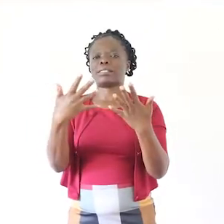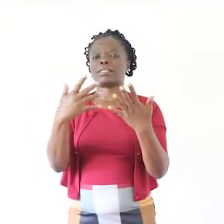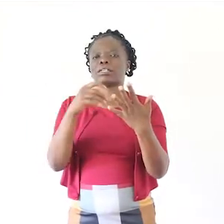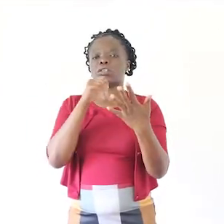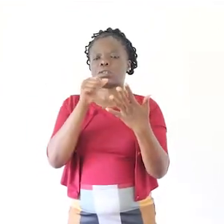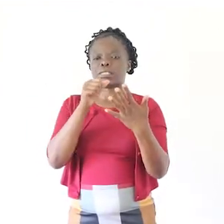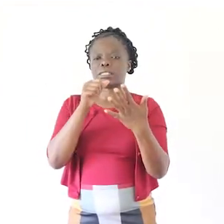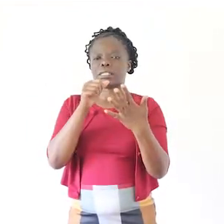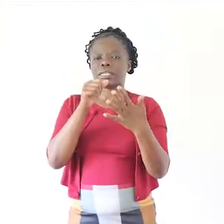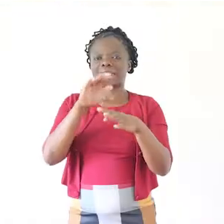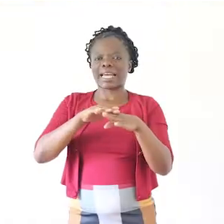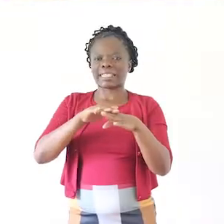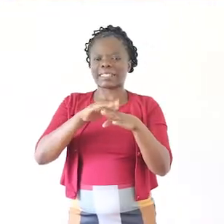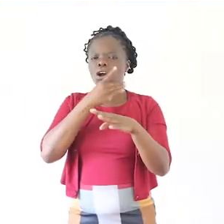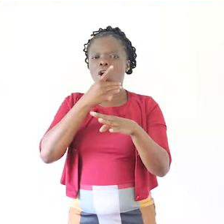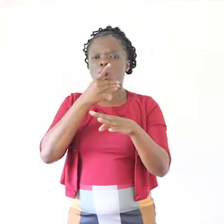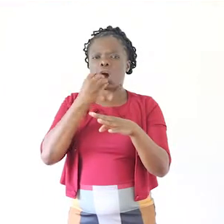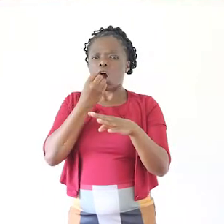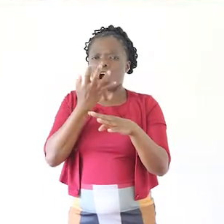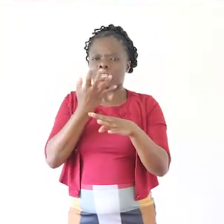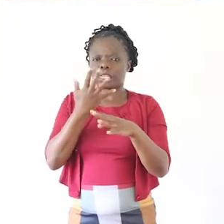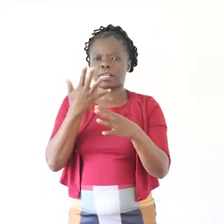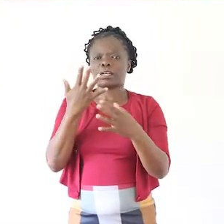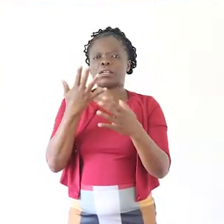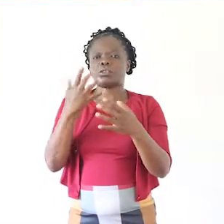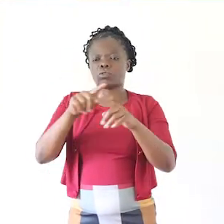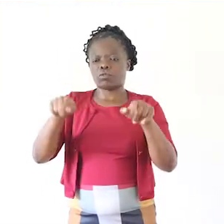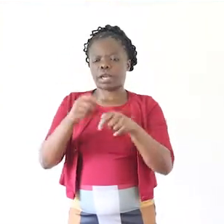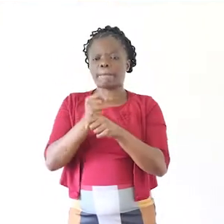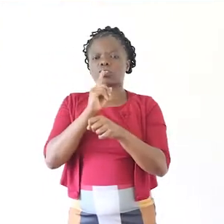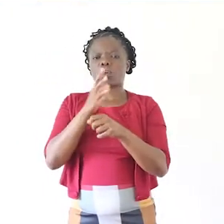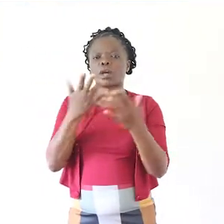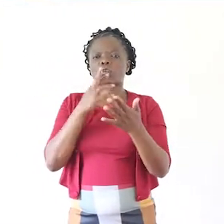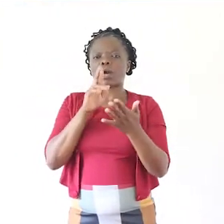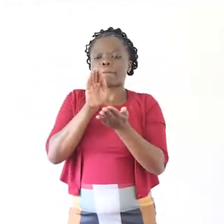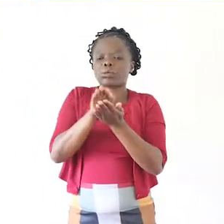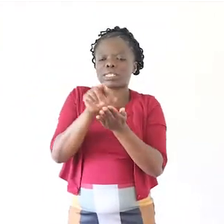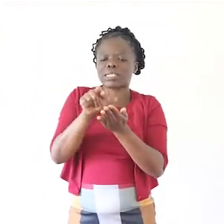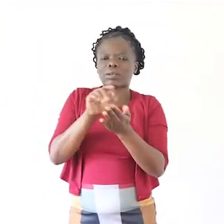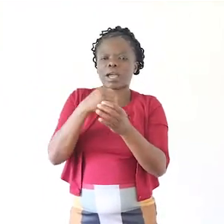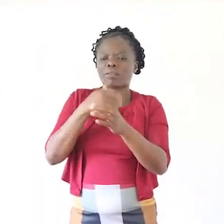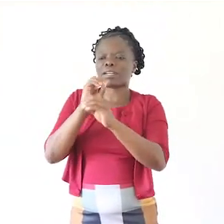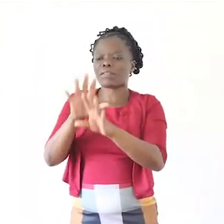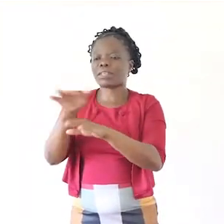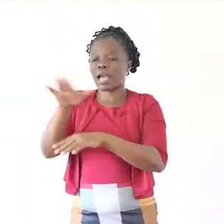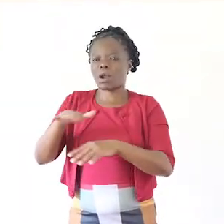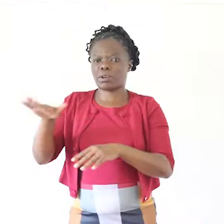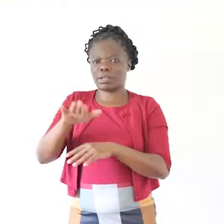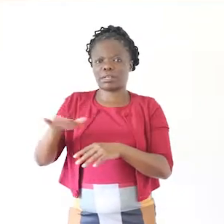get into contact with the hot sufuria. Yes, ensure that where you are putting it, there's nothing else.